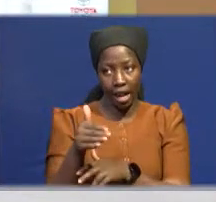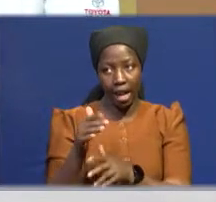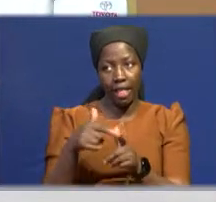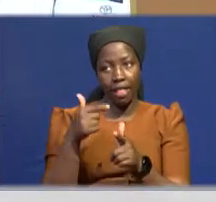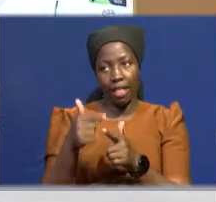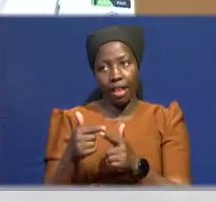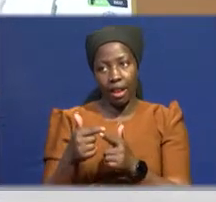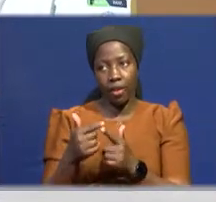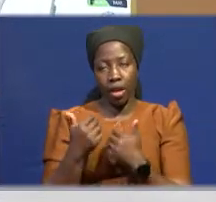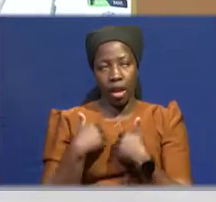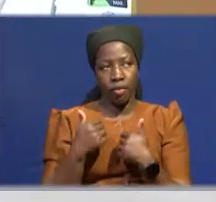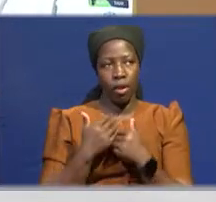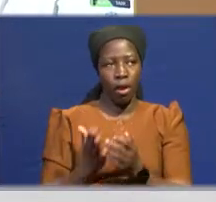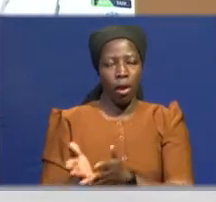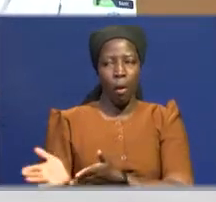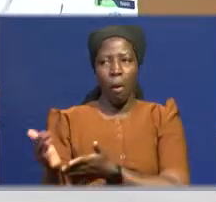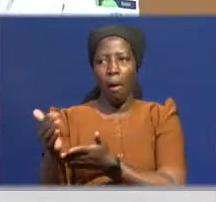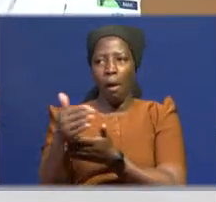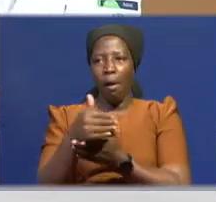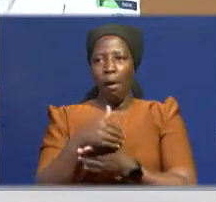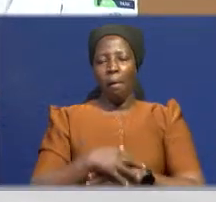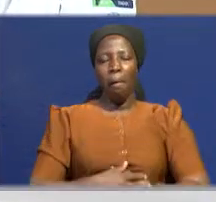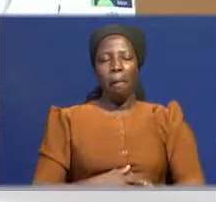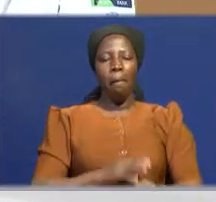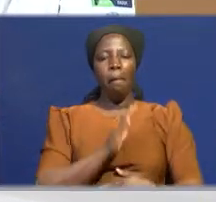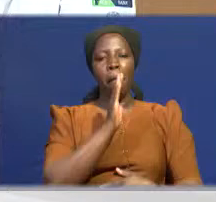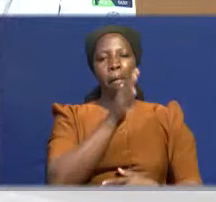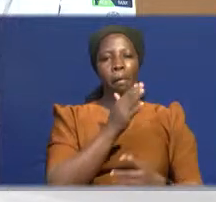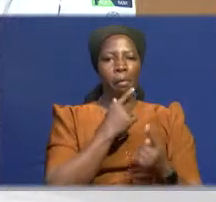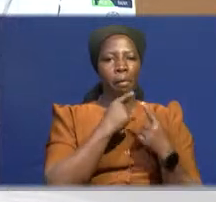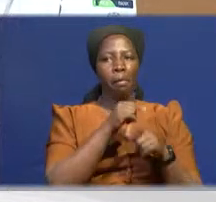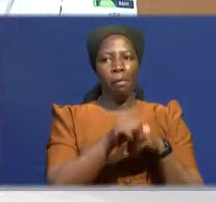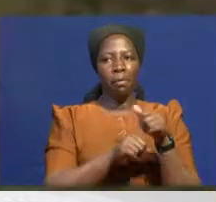comes from mobilization from our side. We'll be coming through and